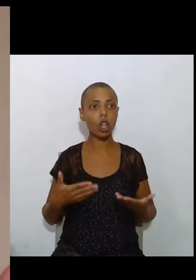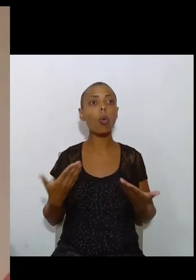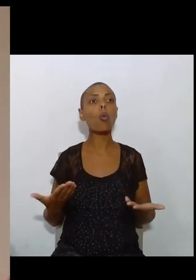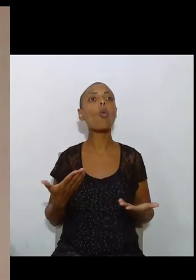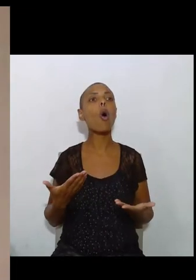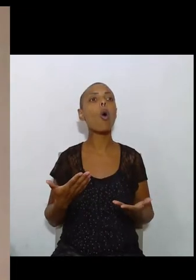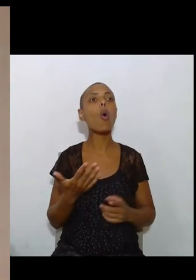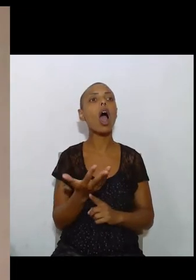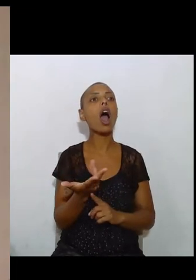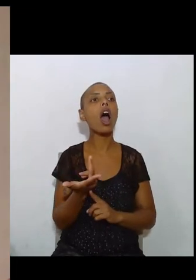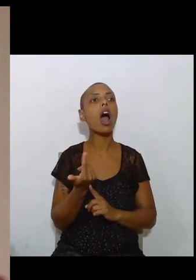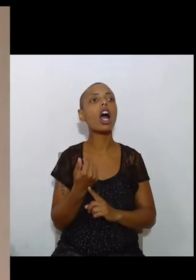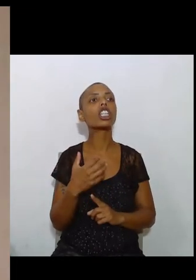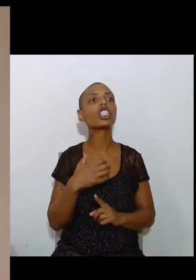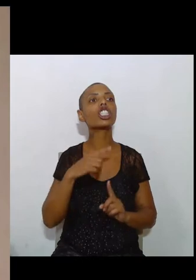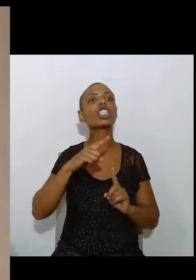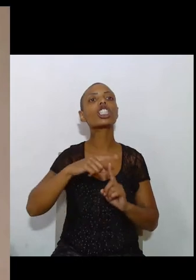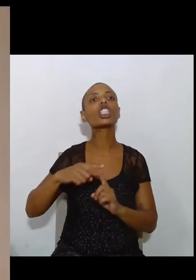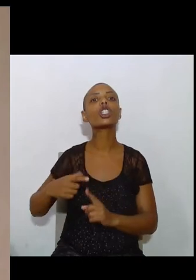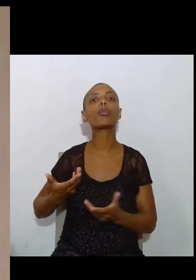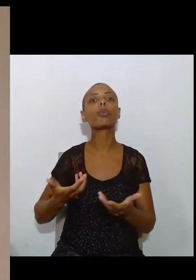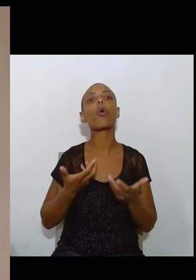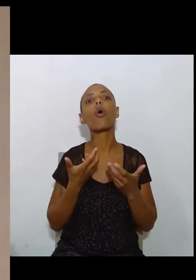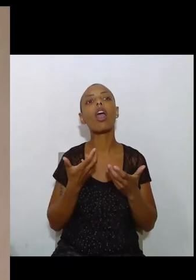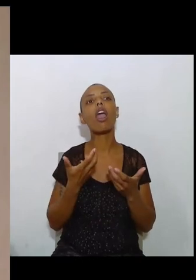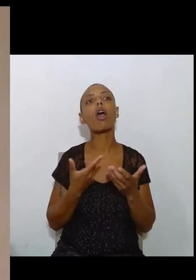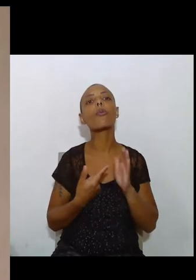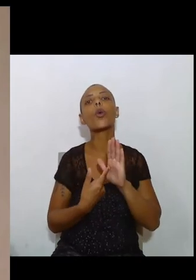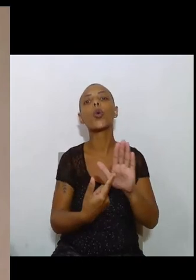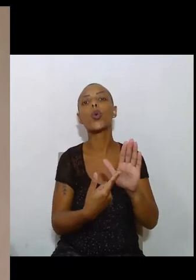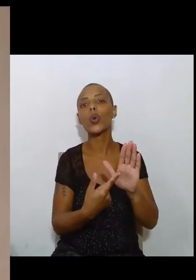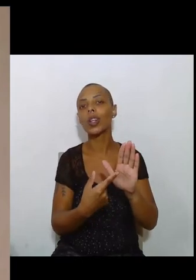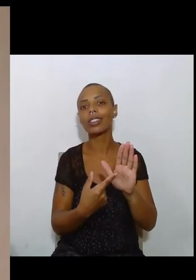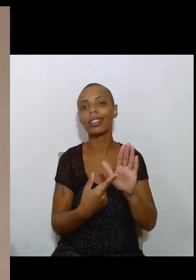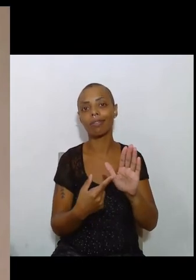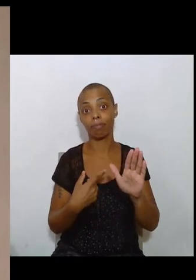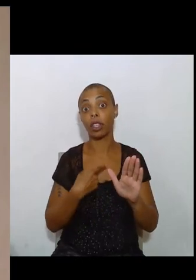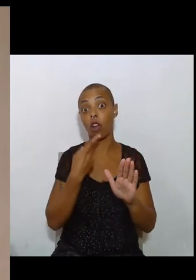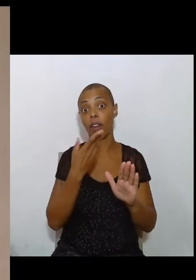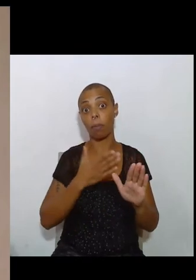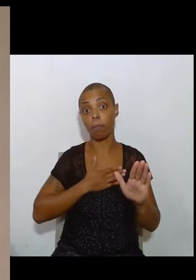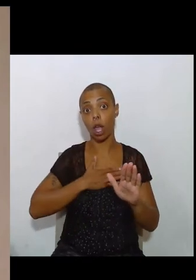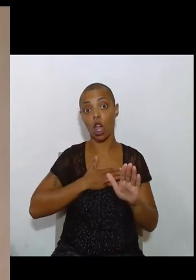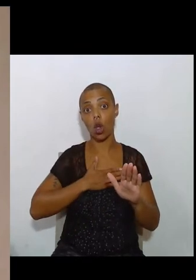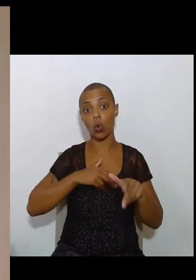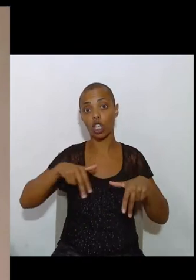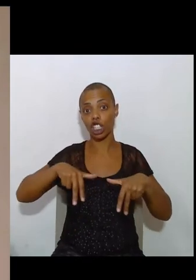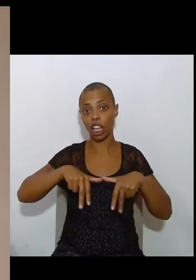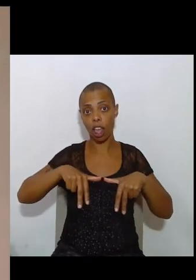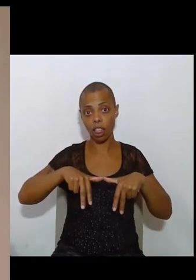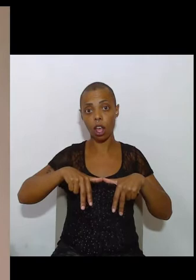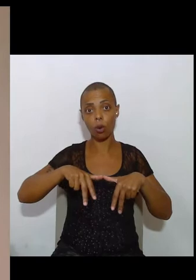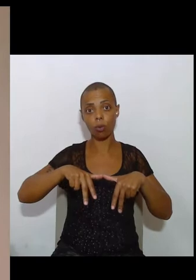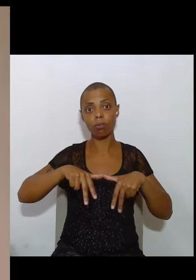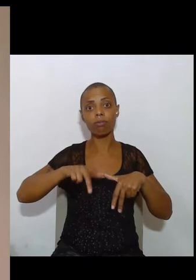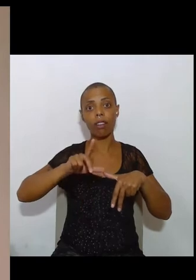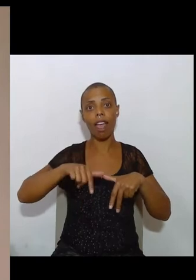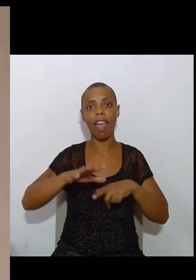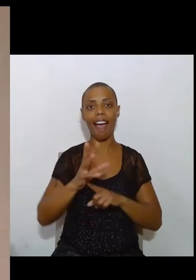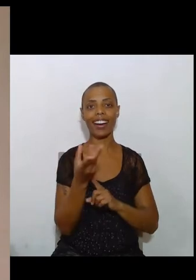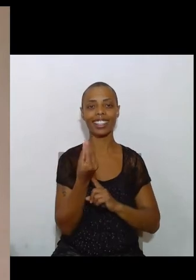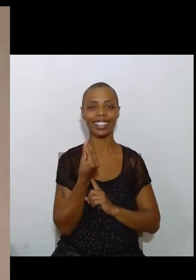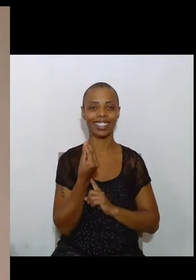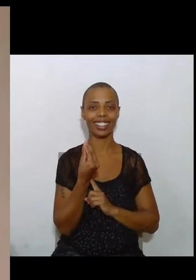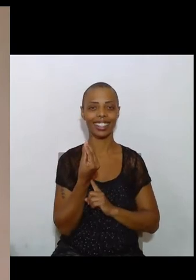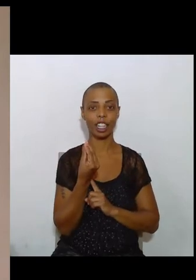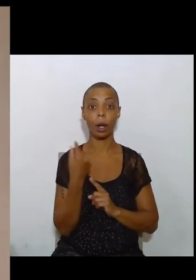not what type of work I wanted to produce and who I wanted to be I usually say that my gender